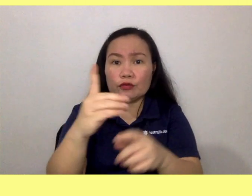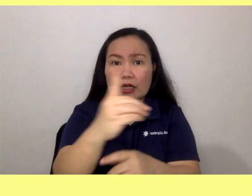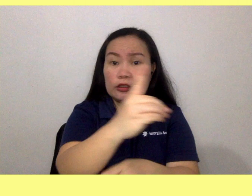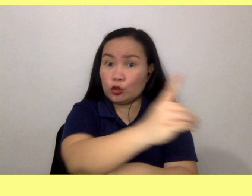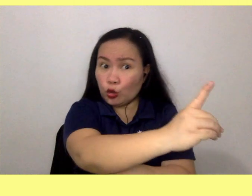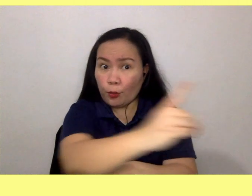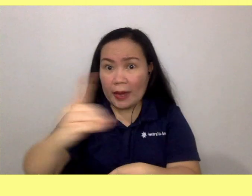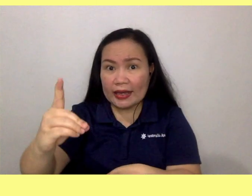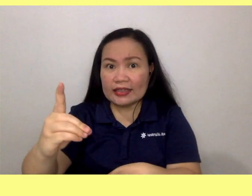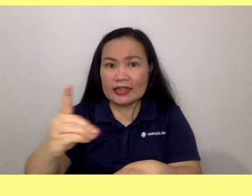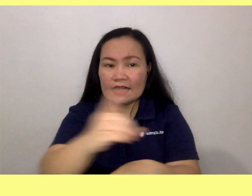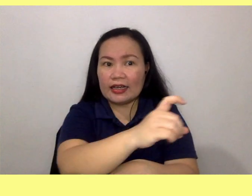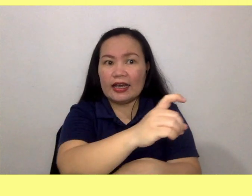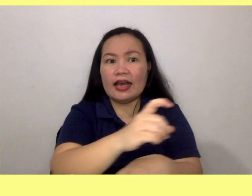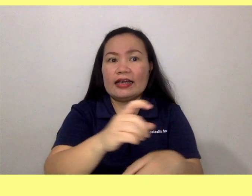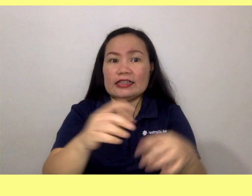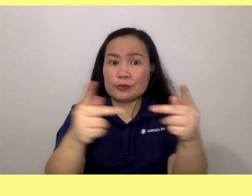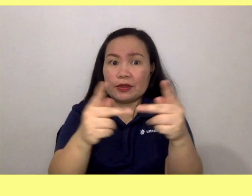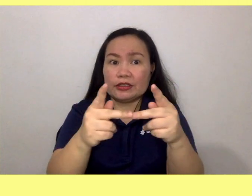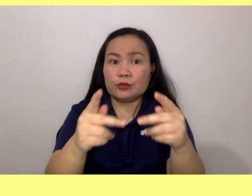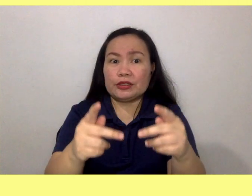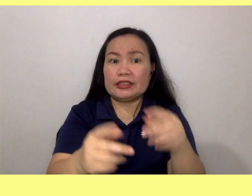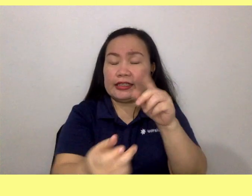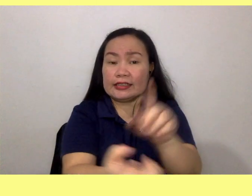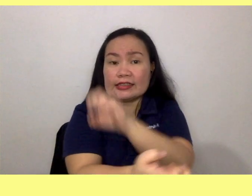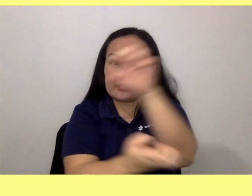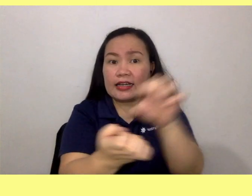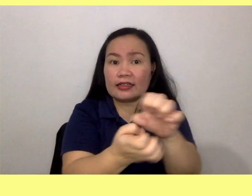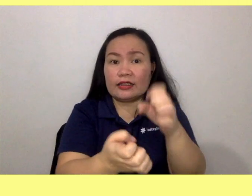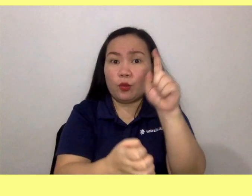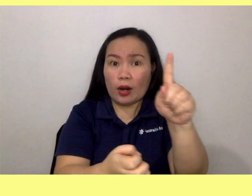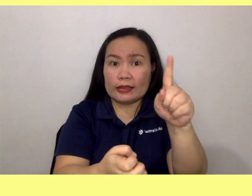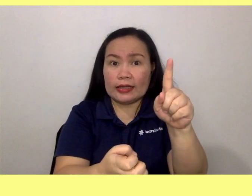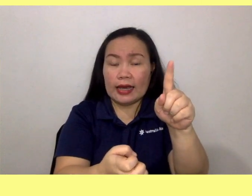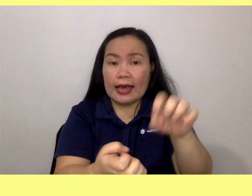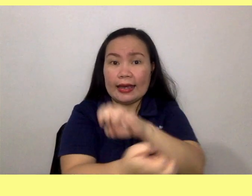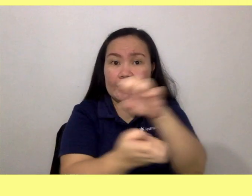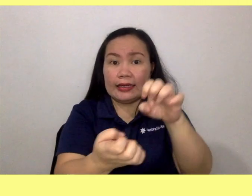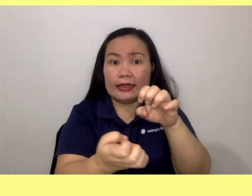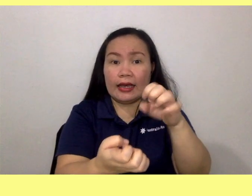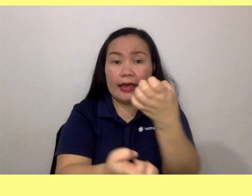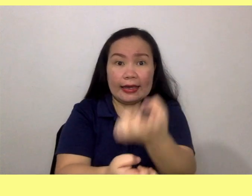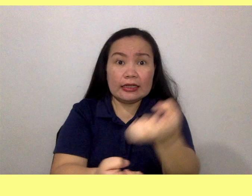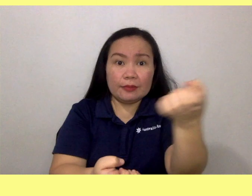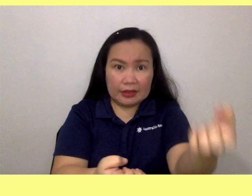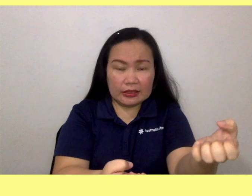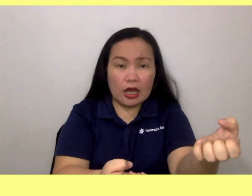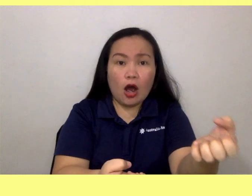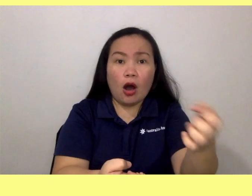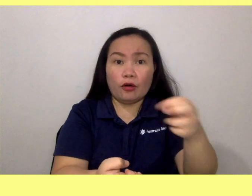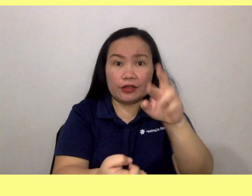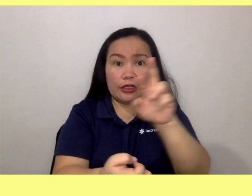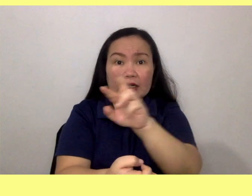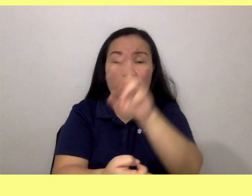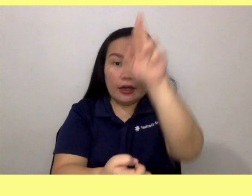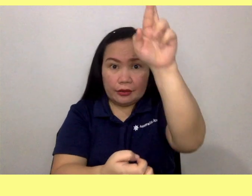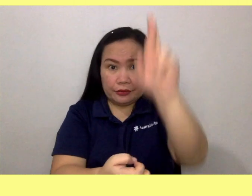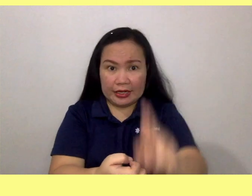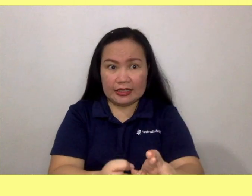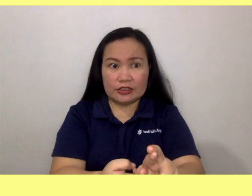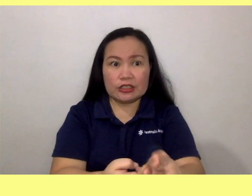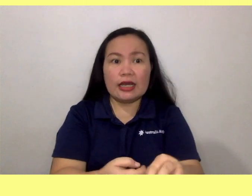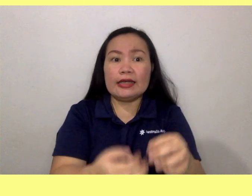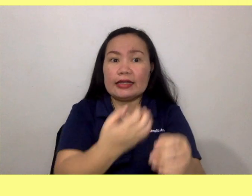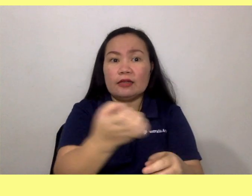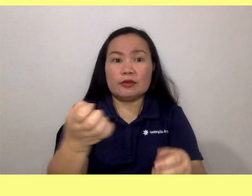one element of range. The element of the first set that corresponds to exactly one element of the second set is what we